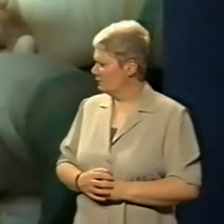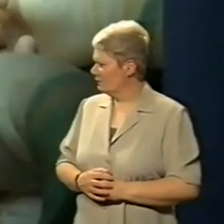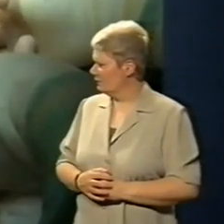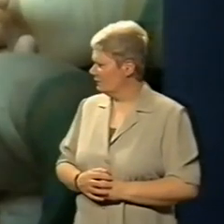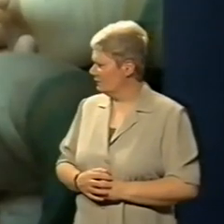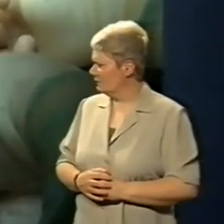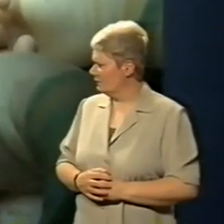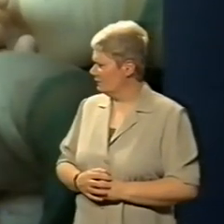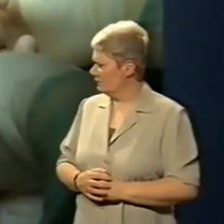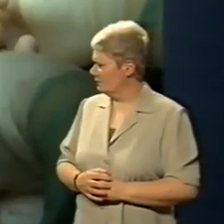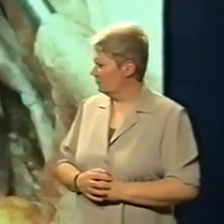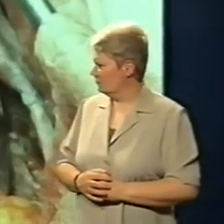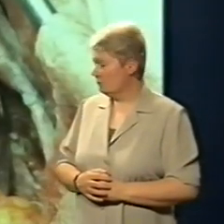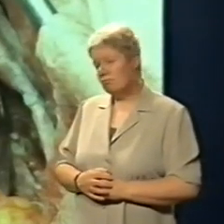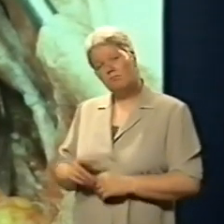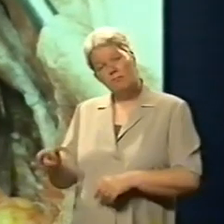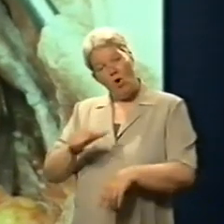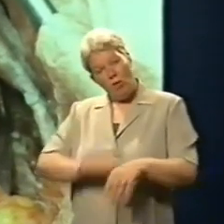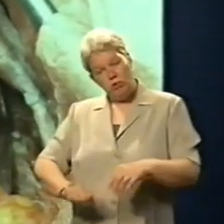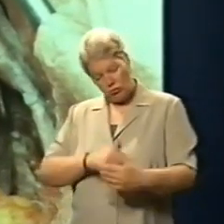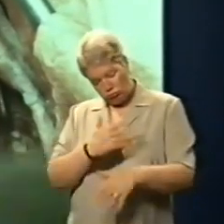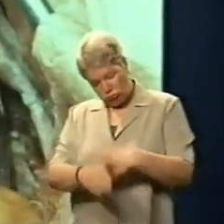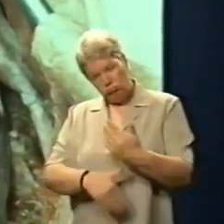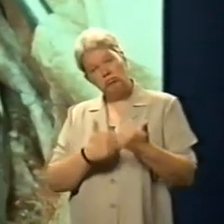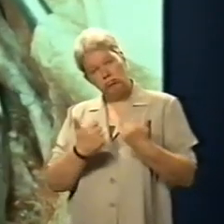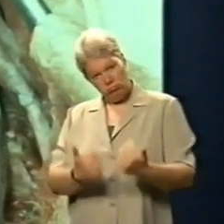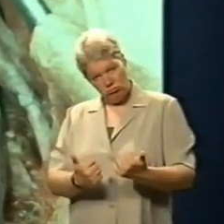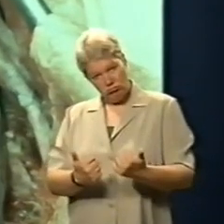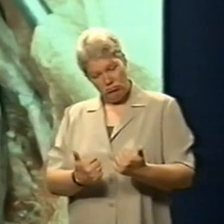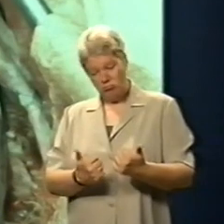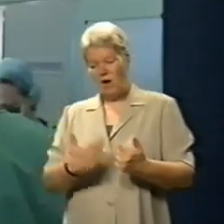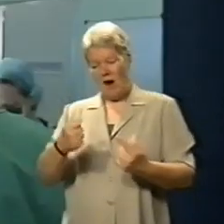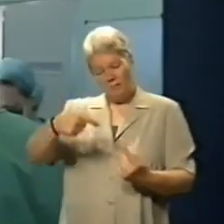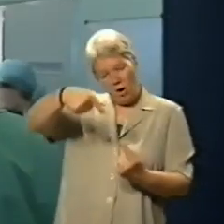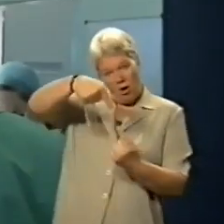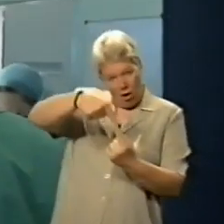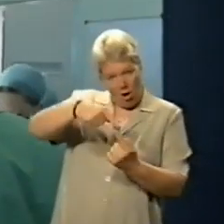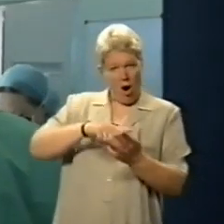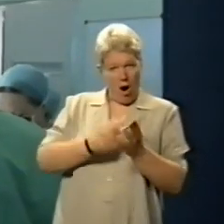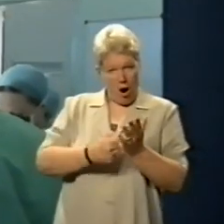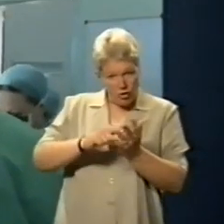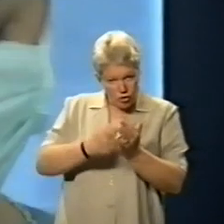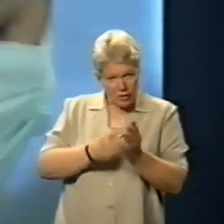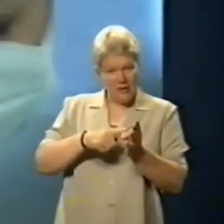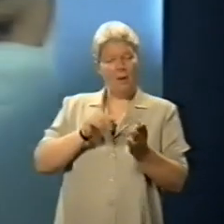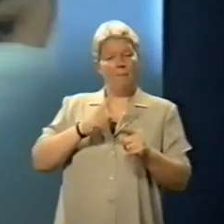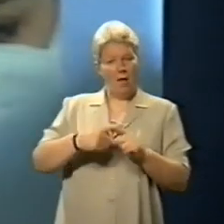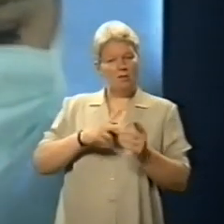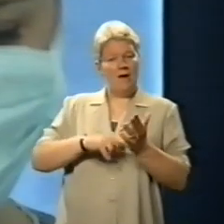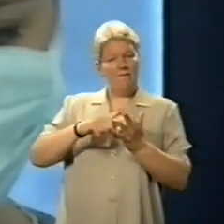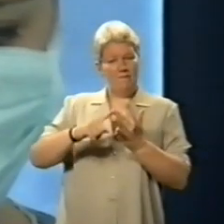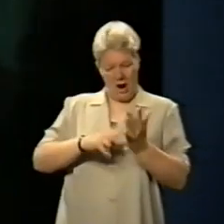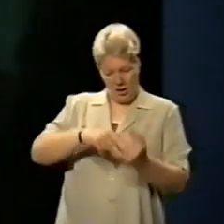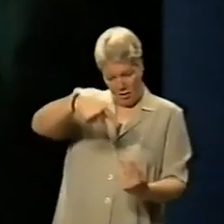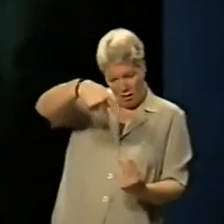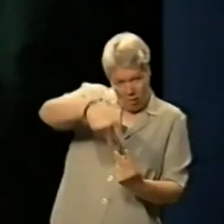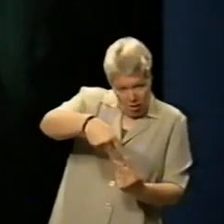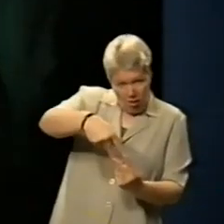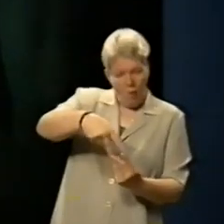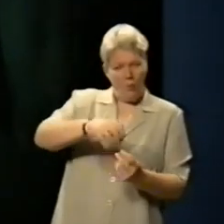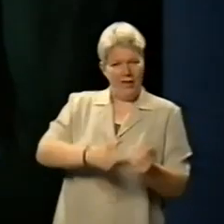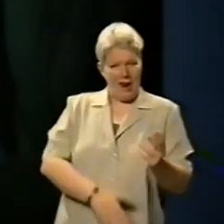Vicky's operation is progressing well. The artery and vein in the omentum has just been attached to the artery and vein in her leg.